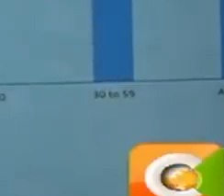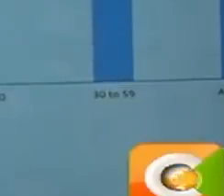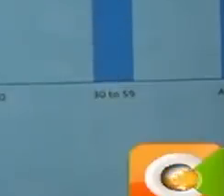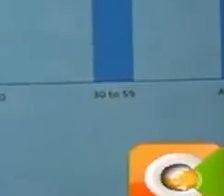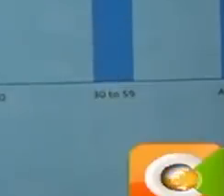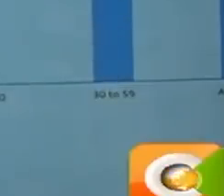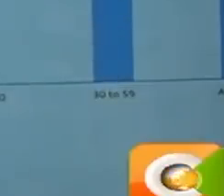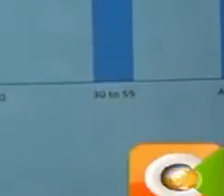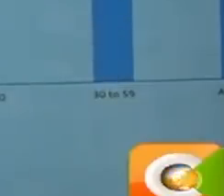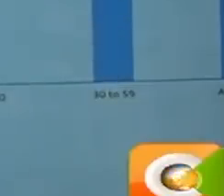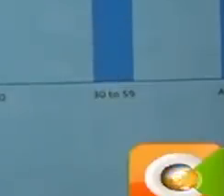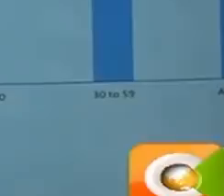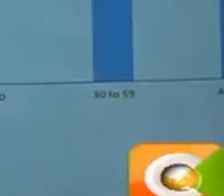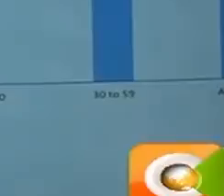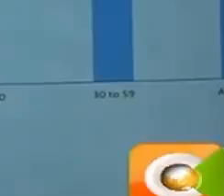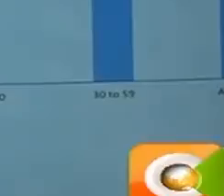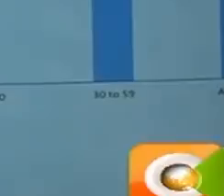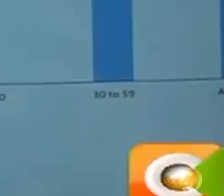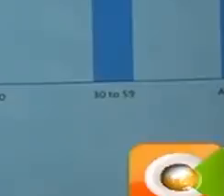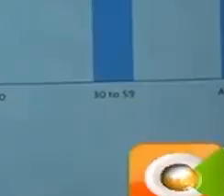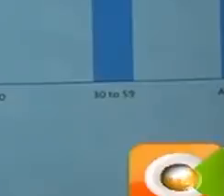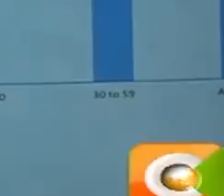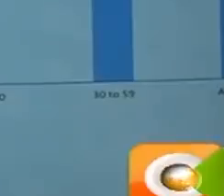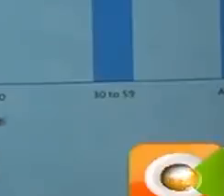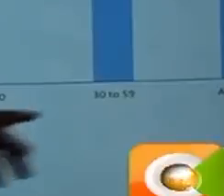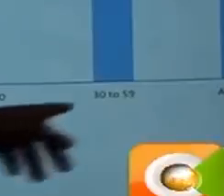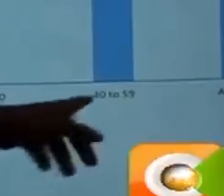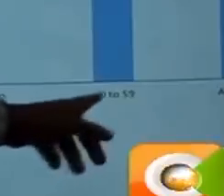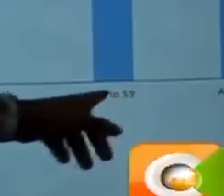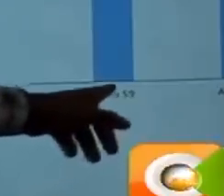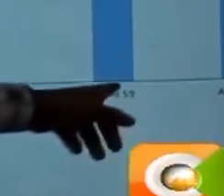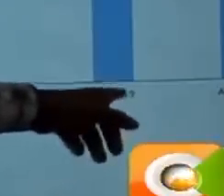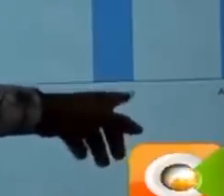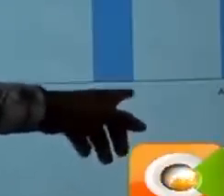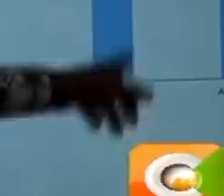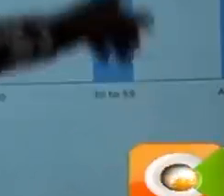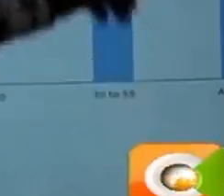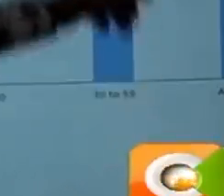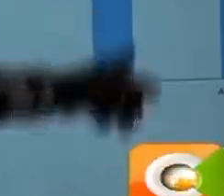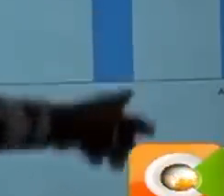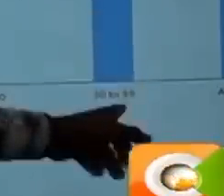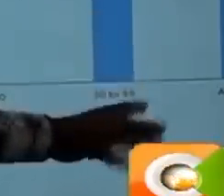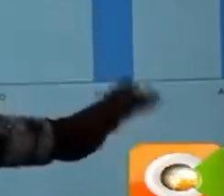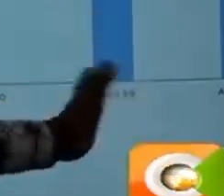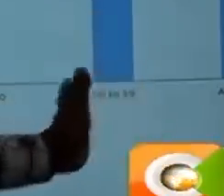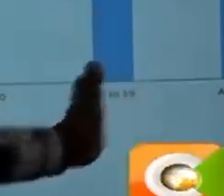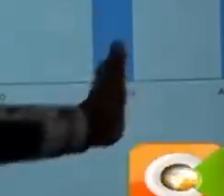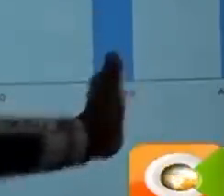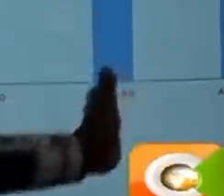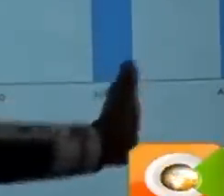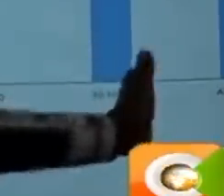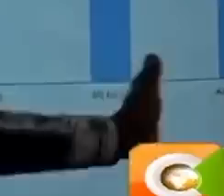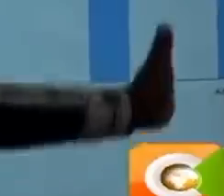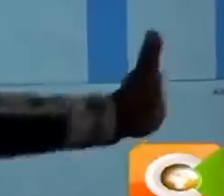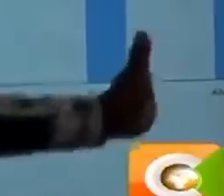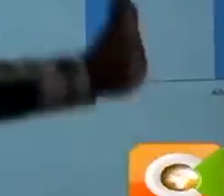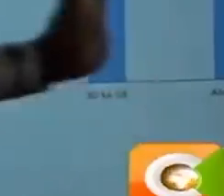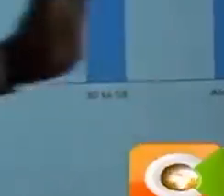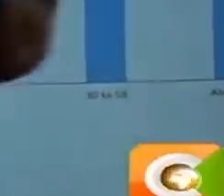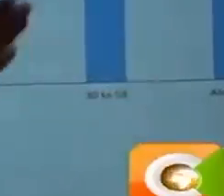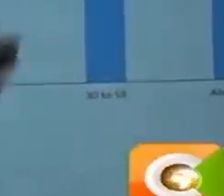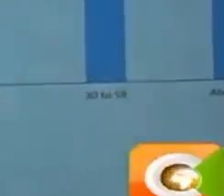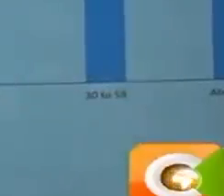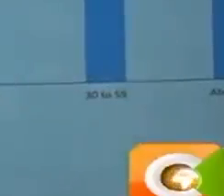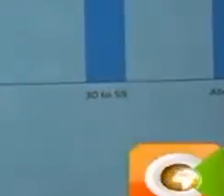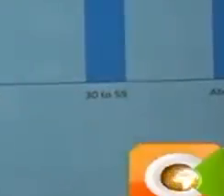find that this number of the 10 would lean more towards the above 50s than you would in the lower